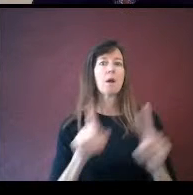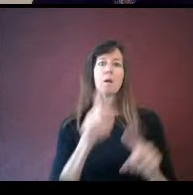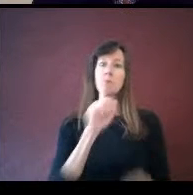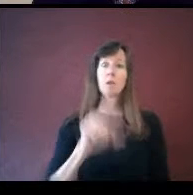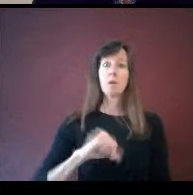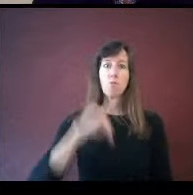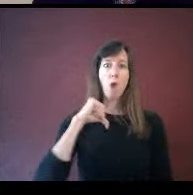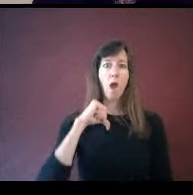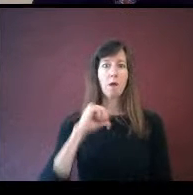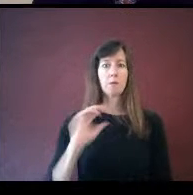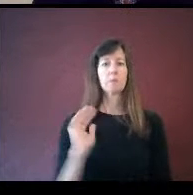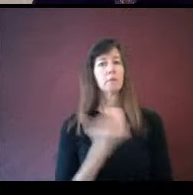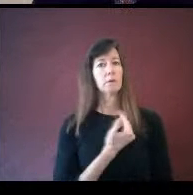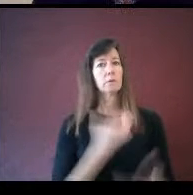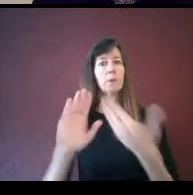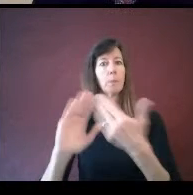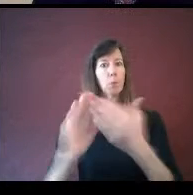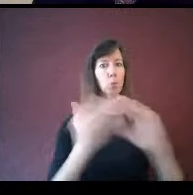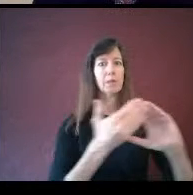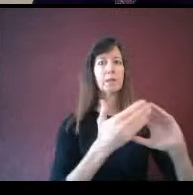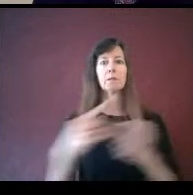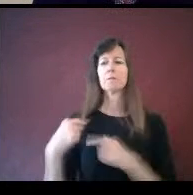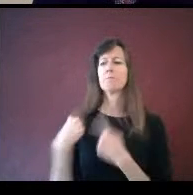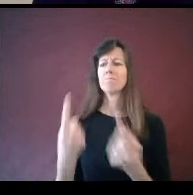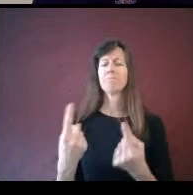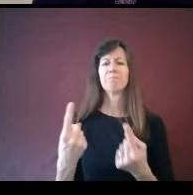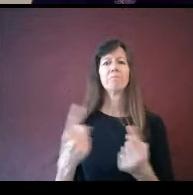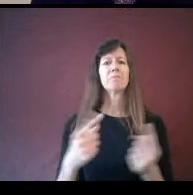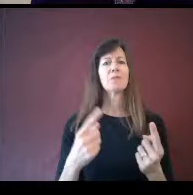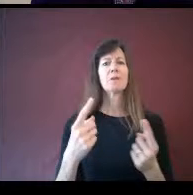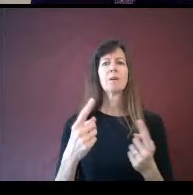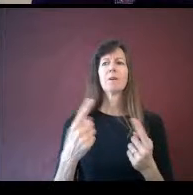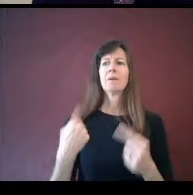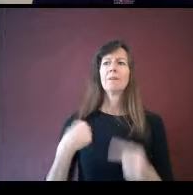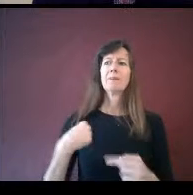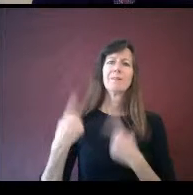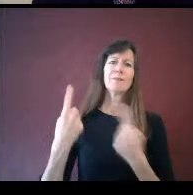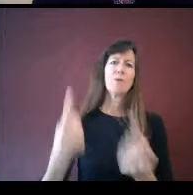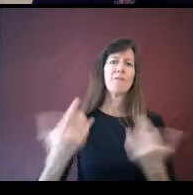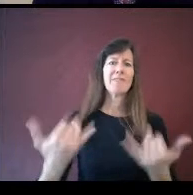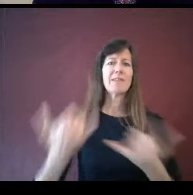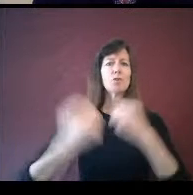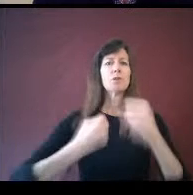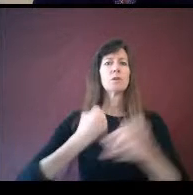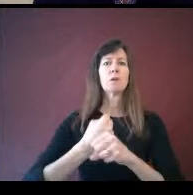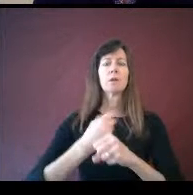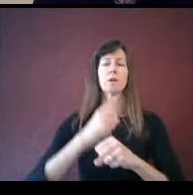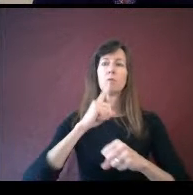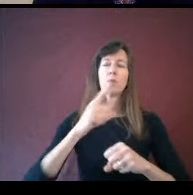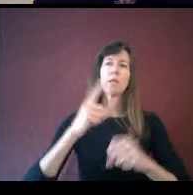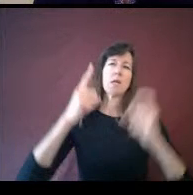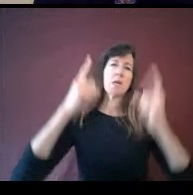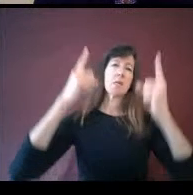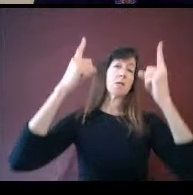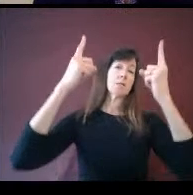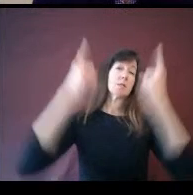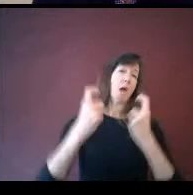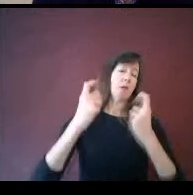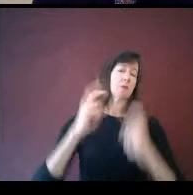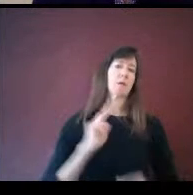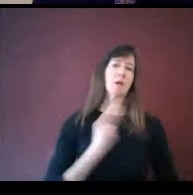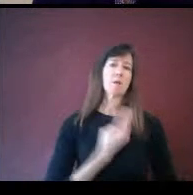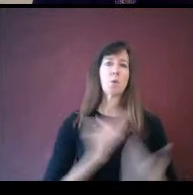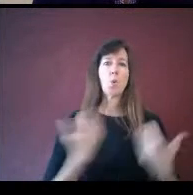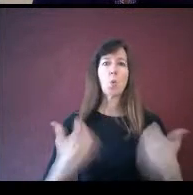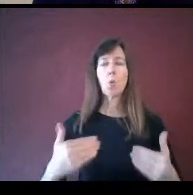and challenged in ways that we haven't been in a generation or more, or maybe a few generations.